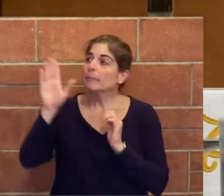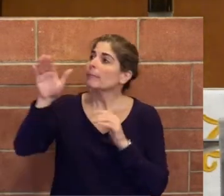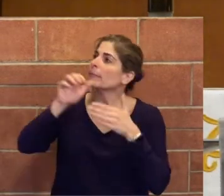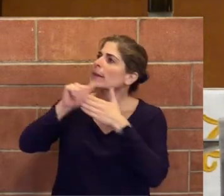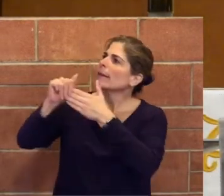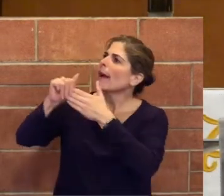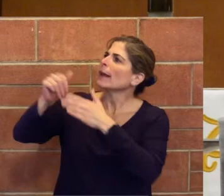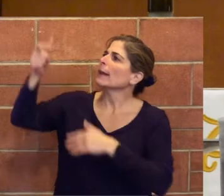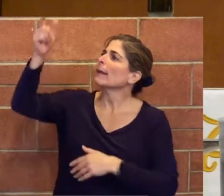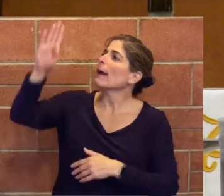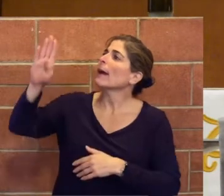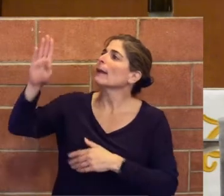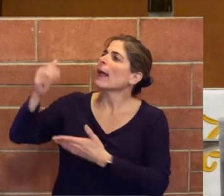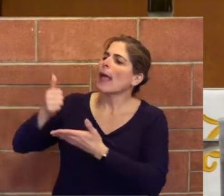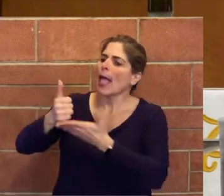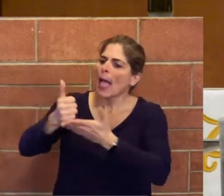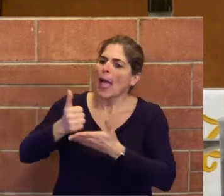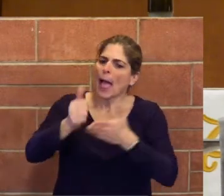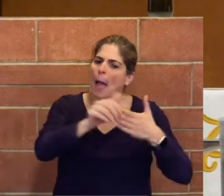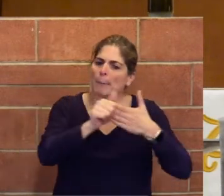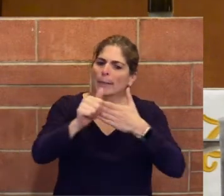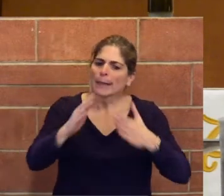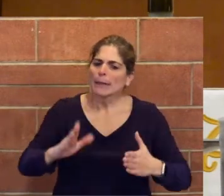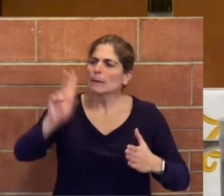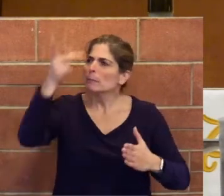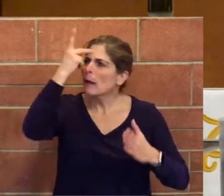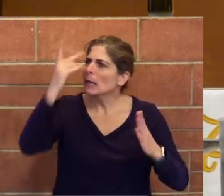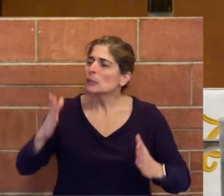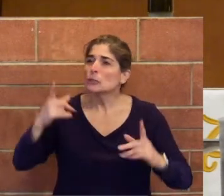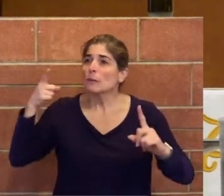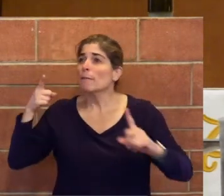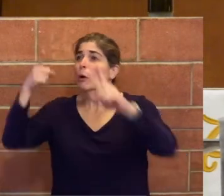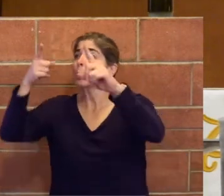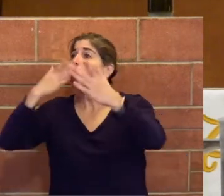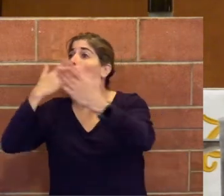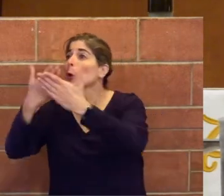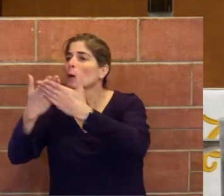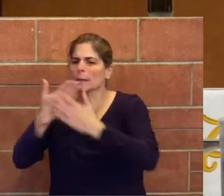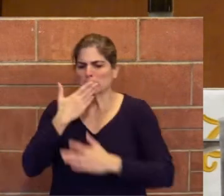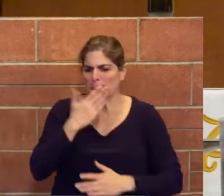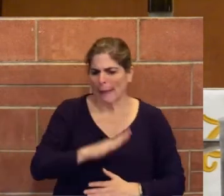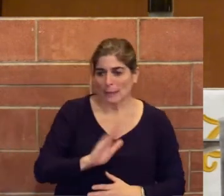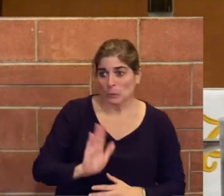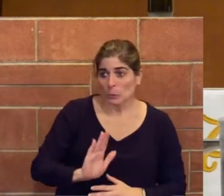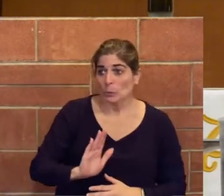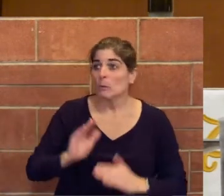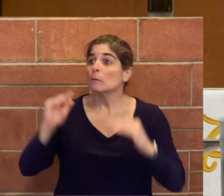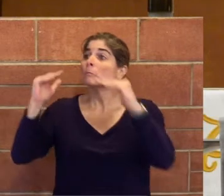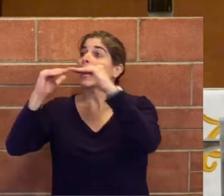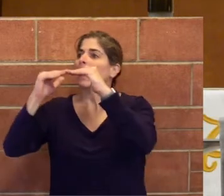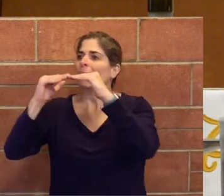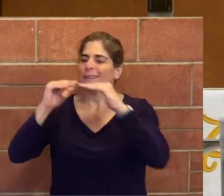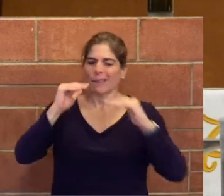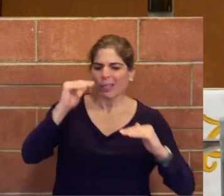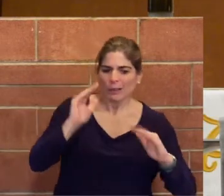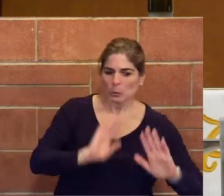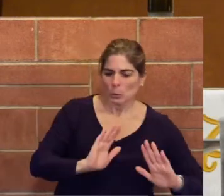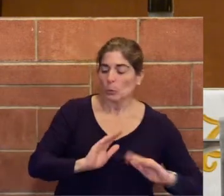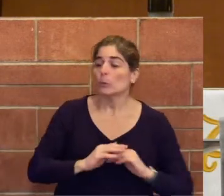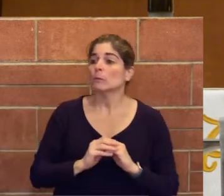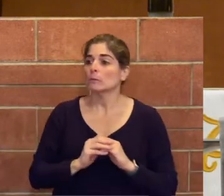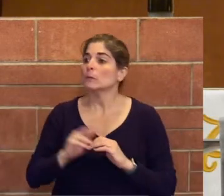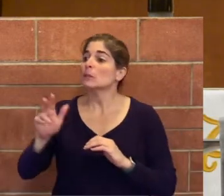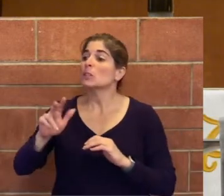Guiding God, raise up leaders who govern not by evil but good, not by partiality but